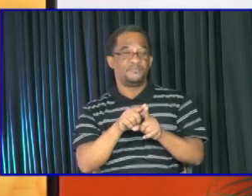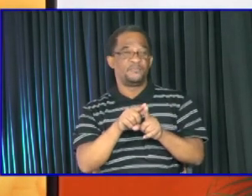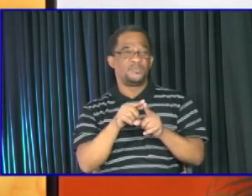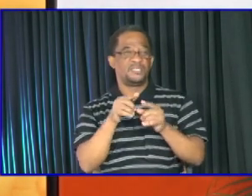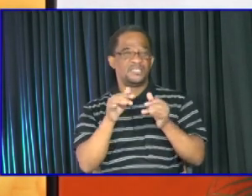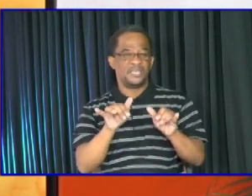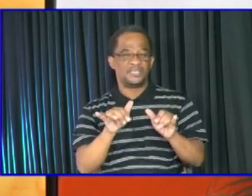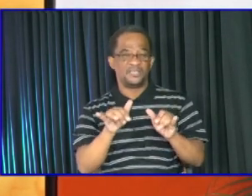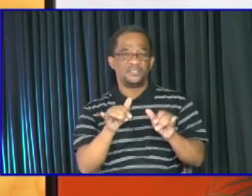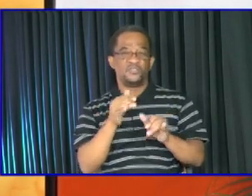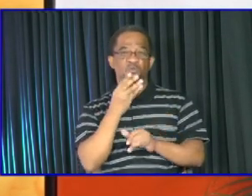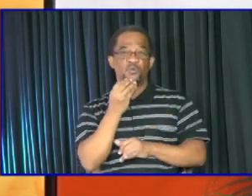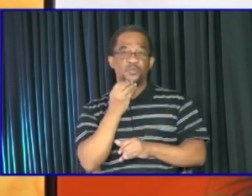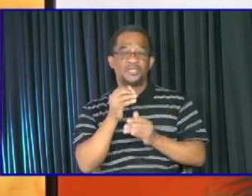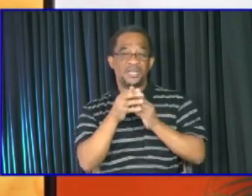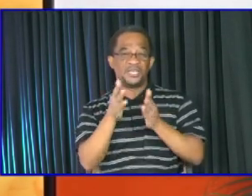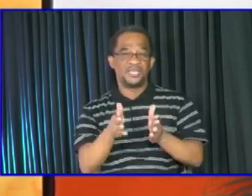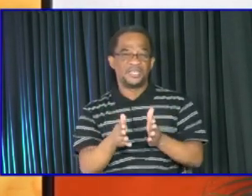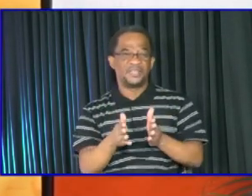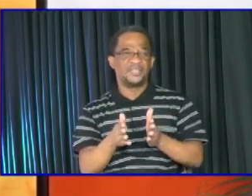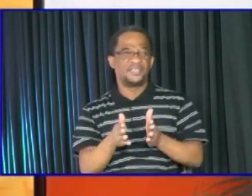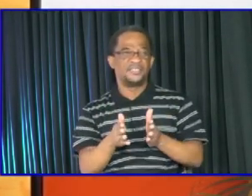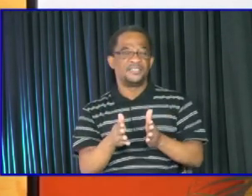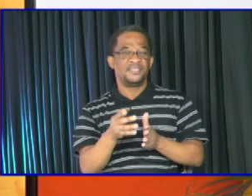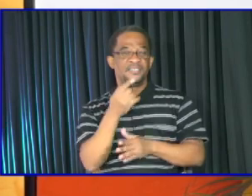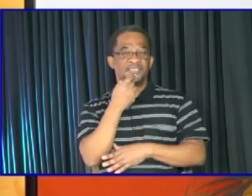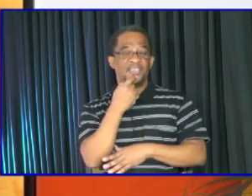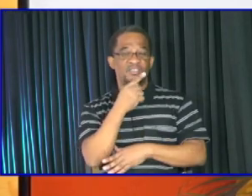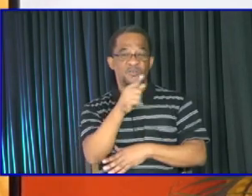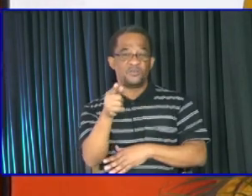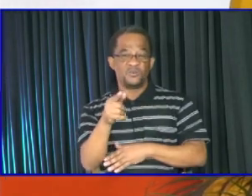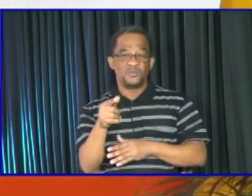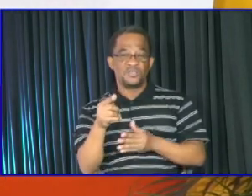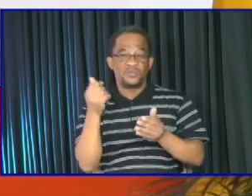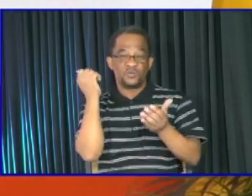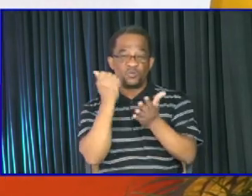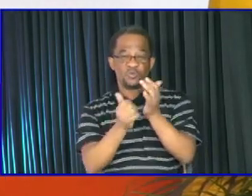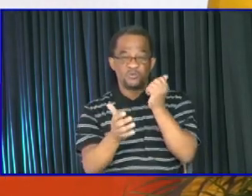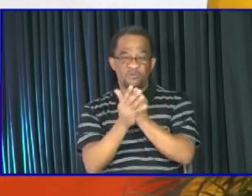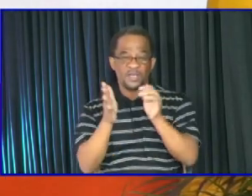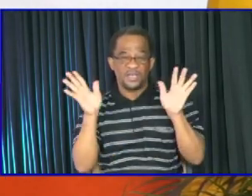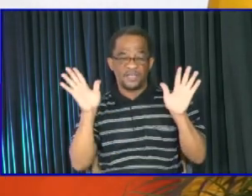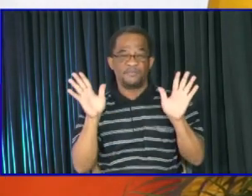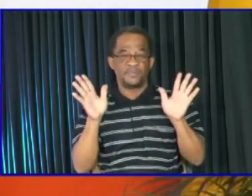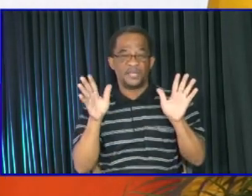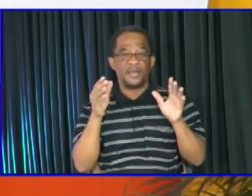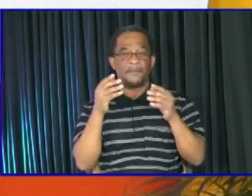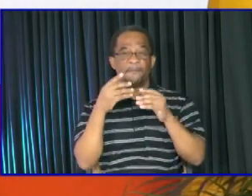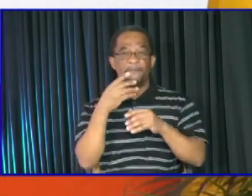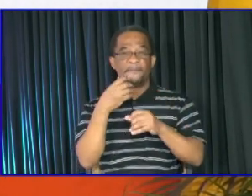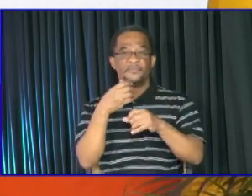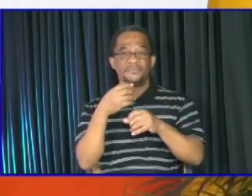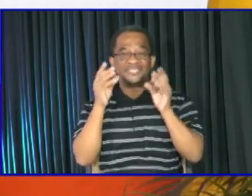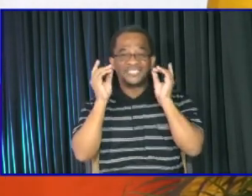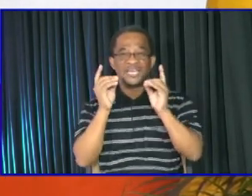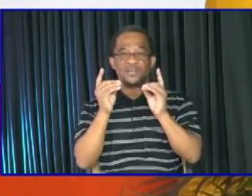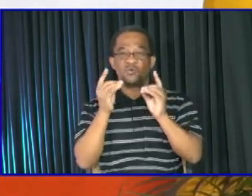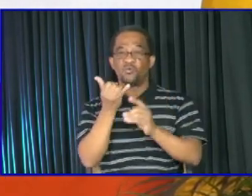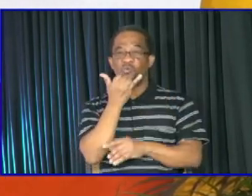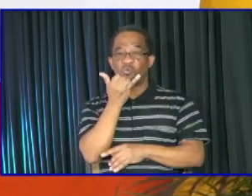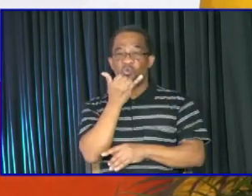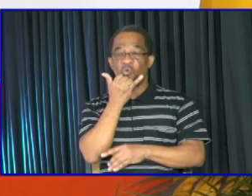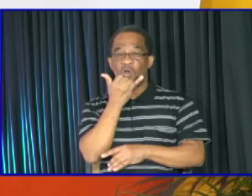though Jewish leaders yelled, "Crucify him," and they made bad decisions to the extent that it